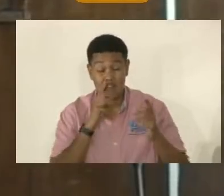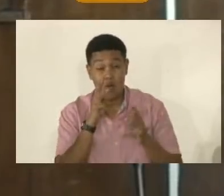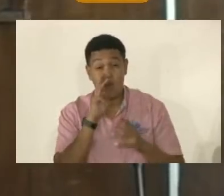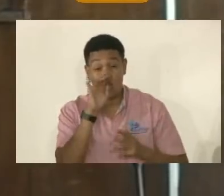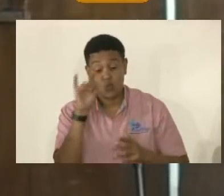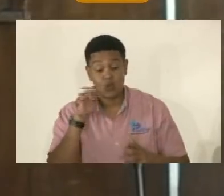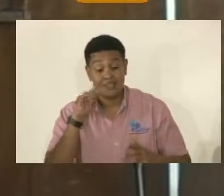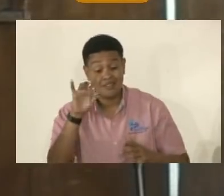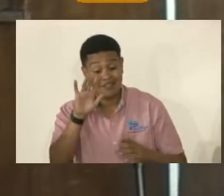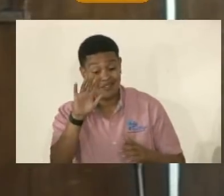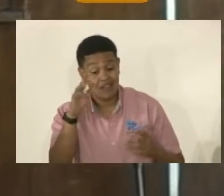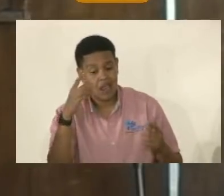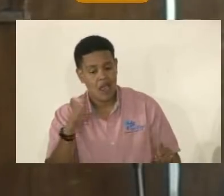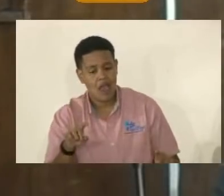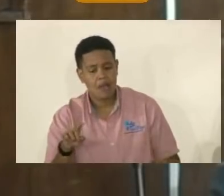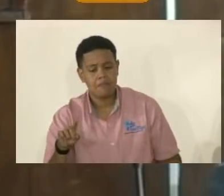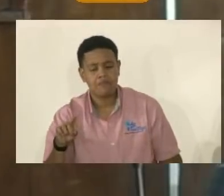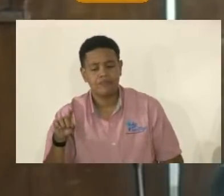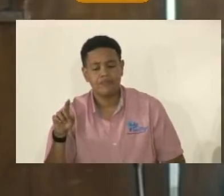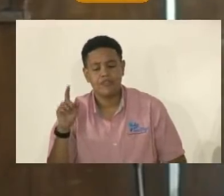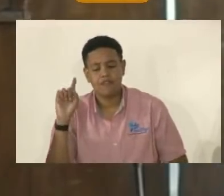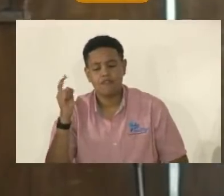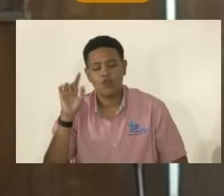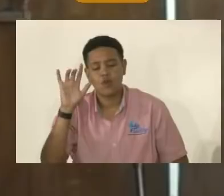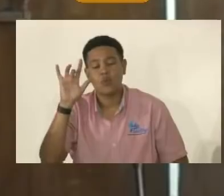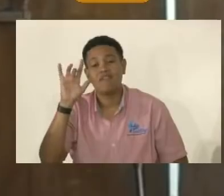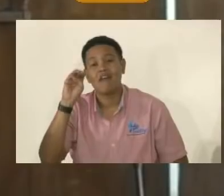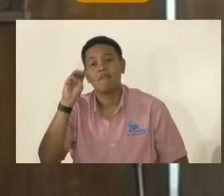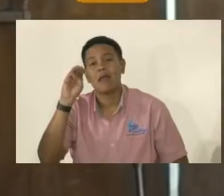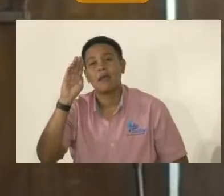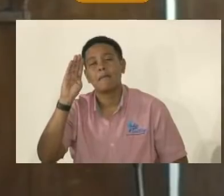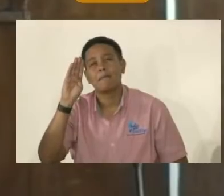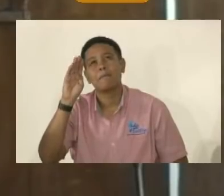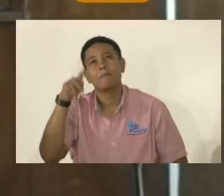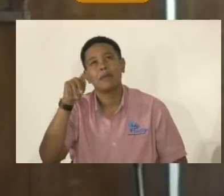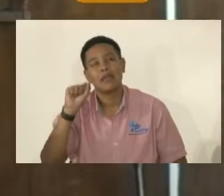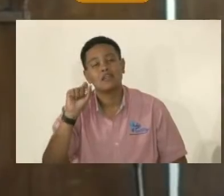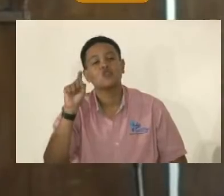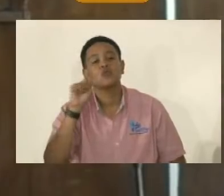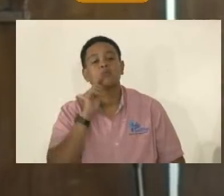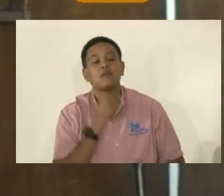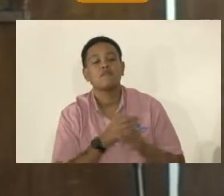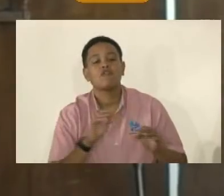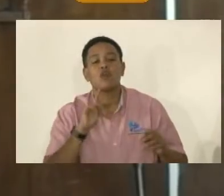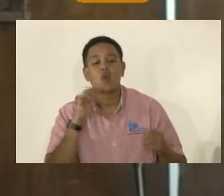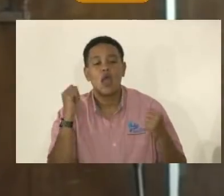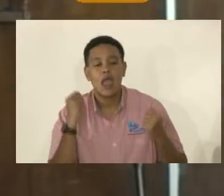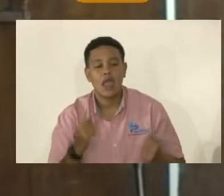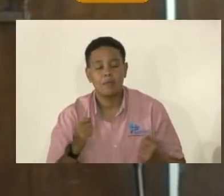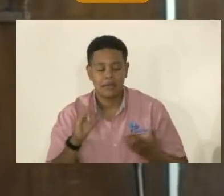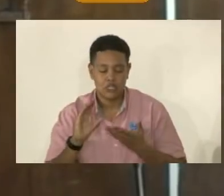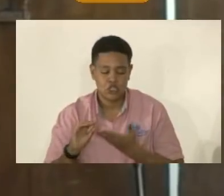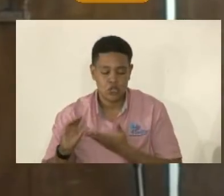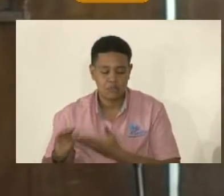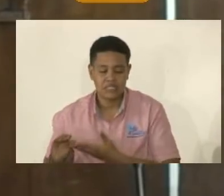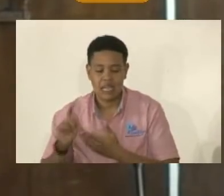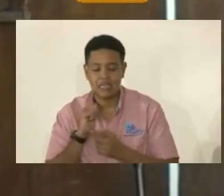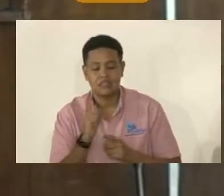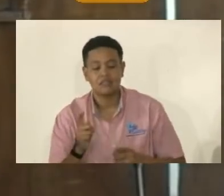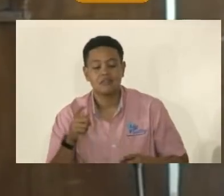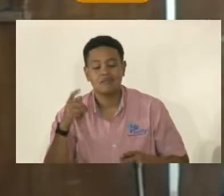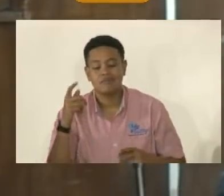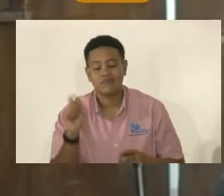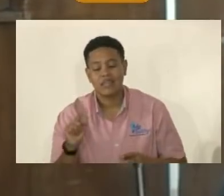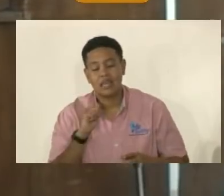Senator Hill, the first, say, 25 megabits per second of bandwidth should be free or heavily subsidized. Premium speeds can